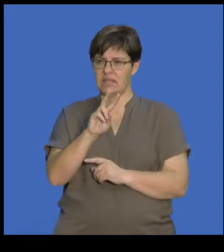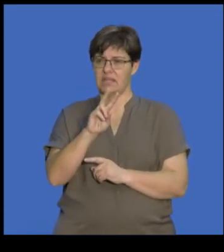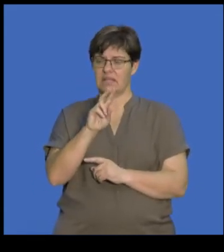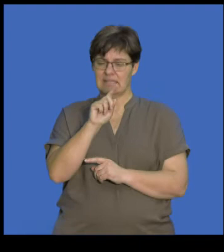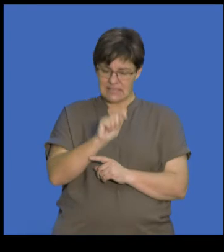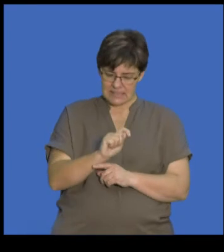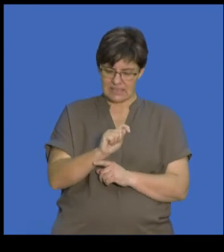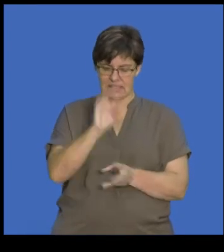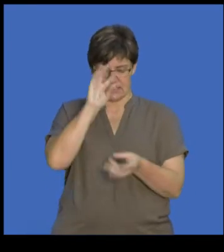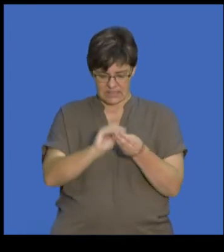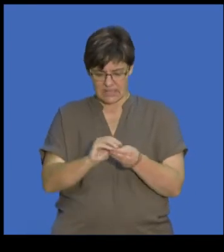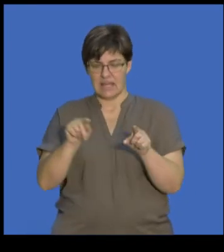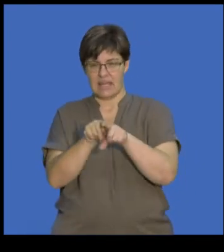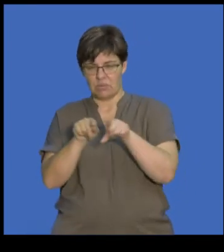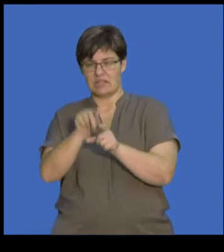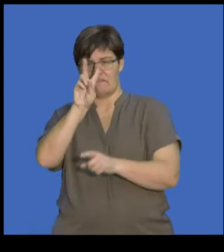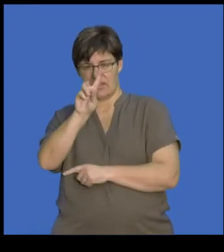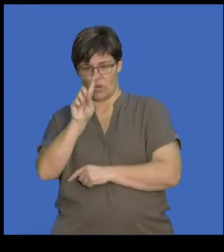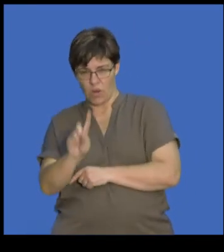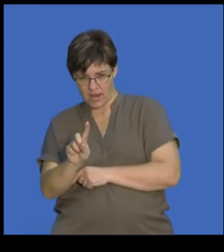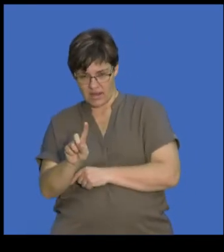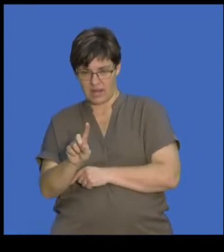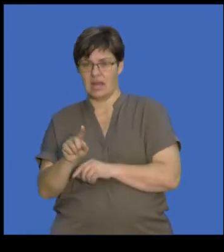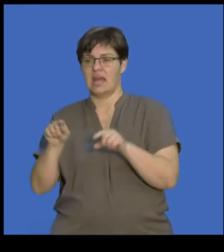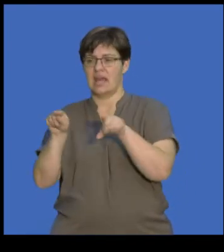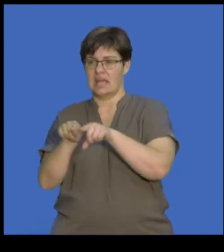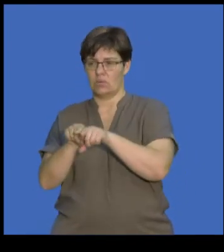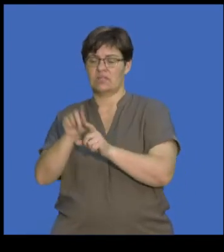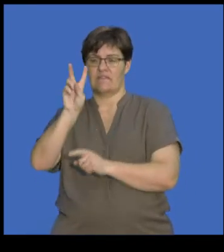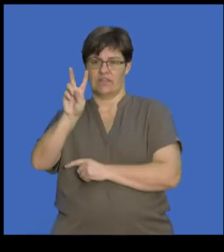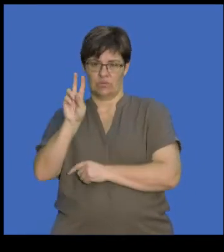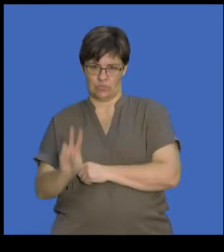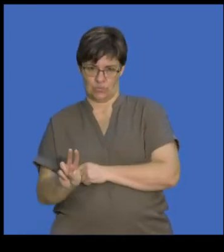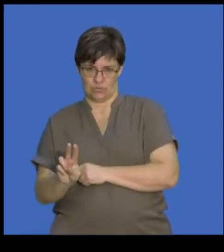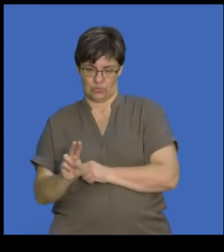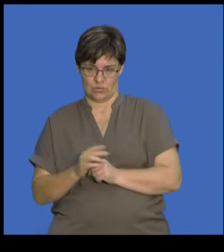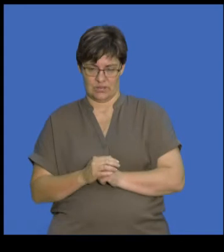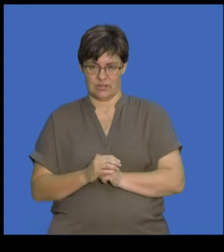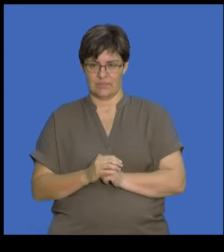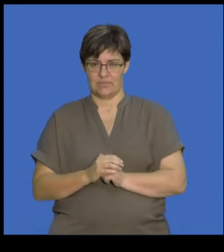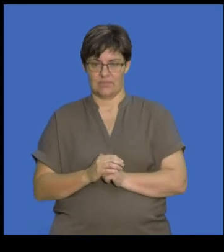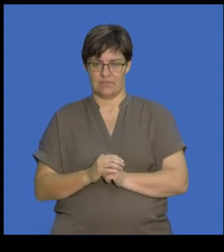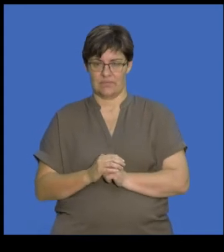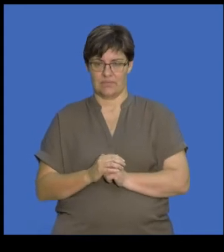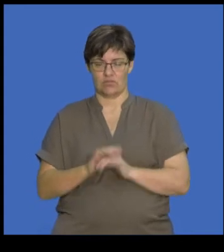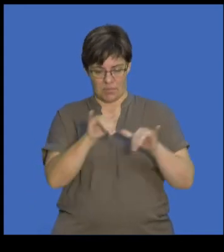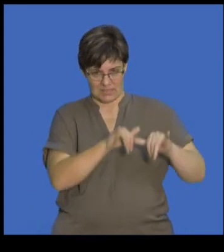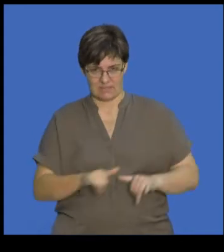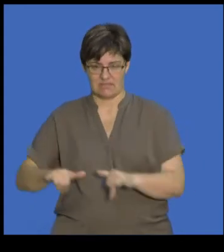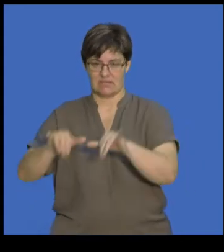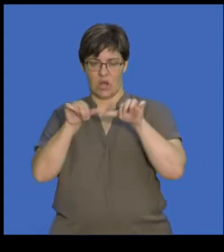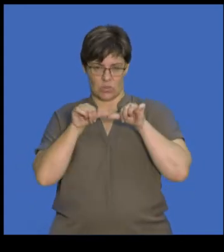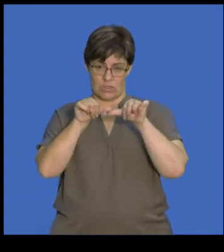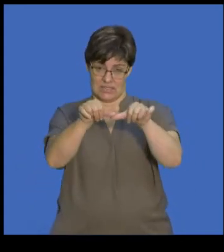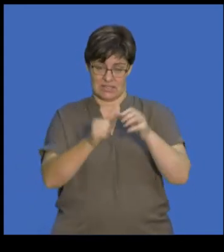constant, it means the amount of voltage across any point in that circuit remains constant, which takes us